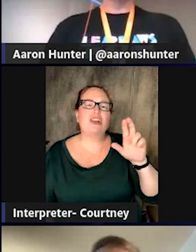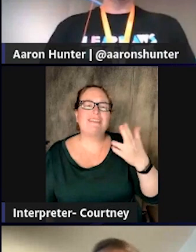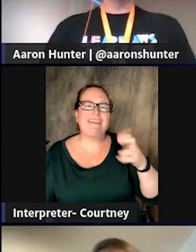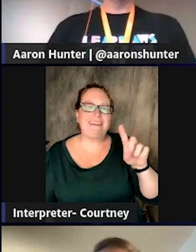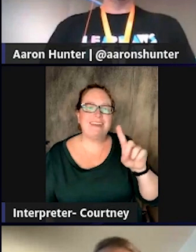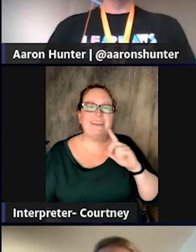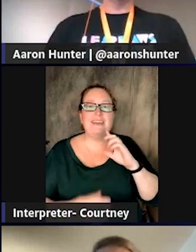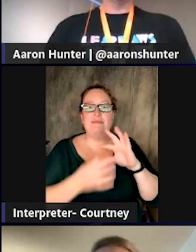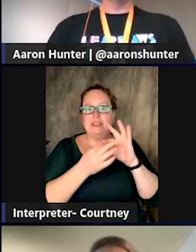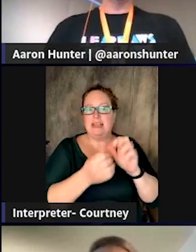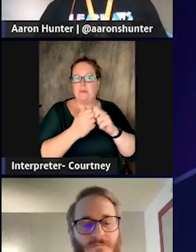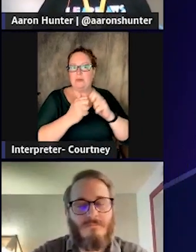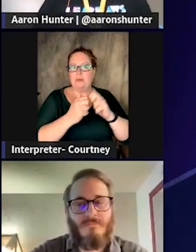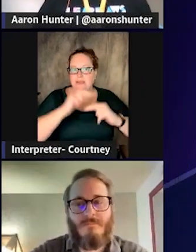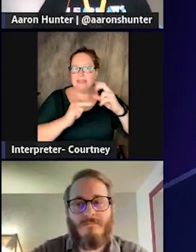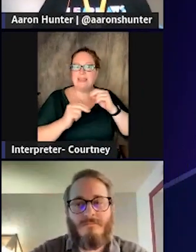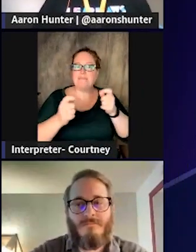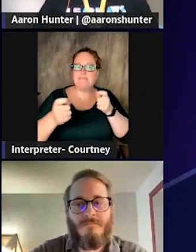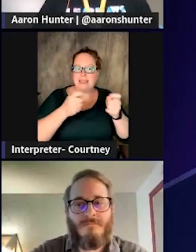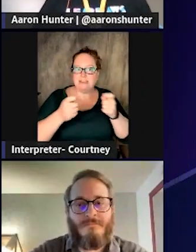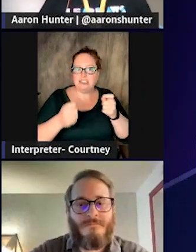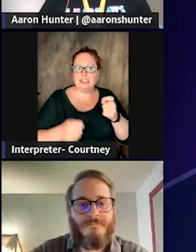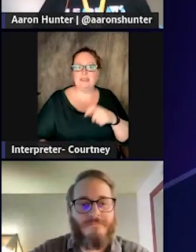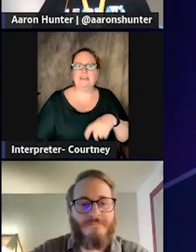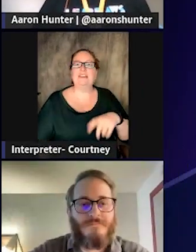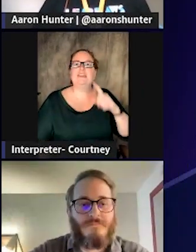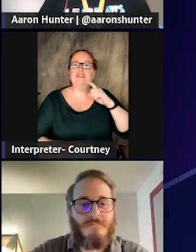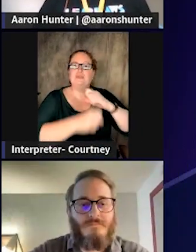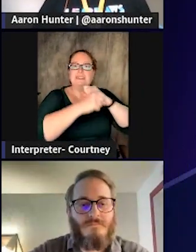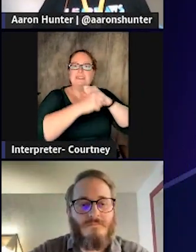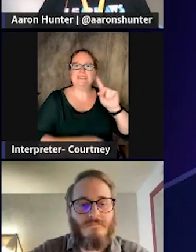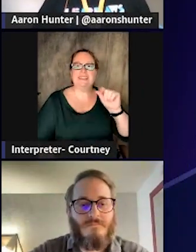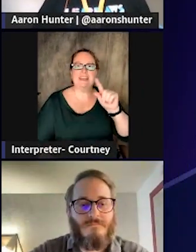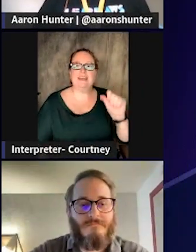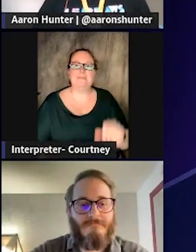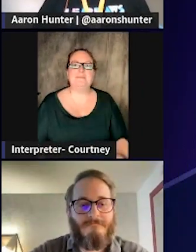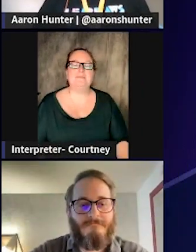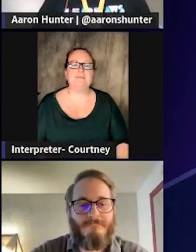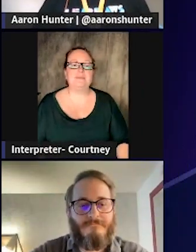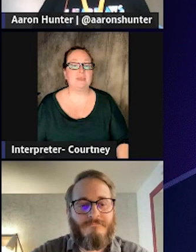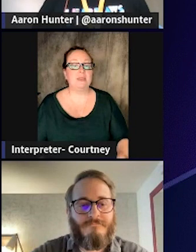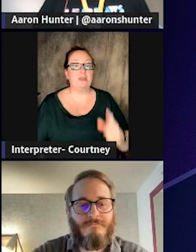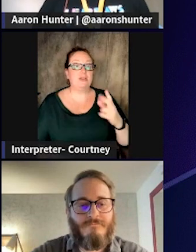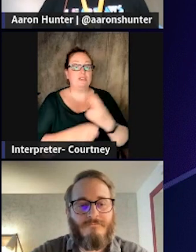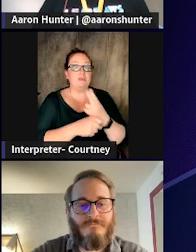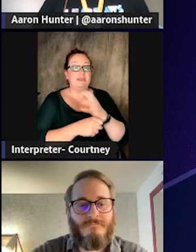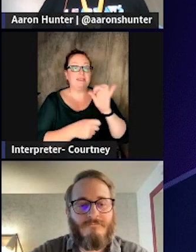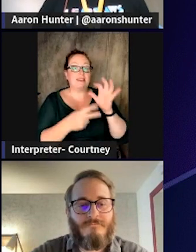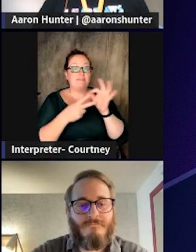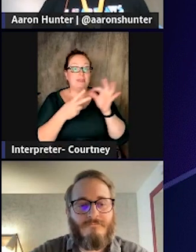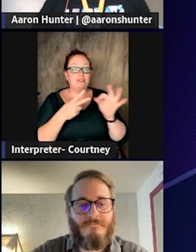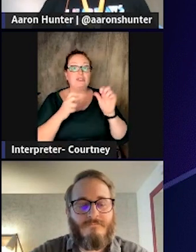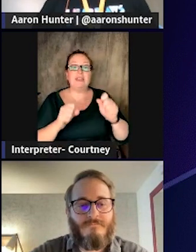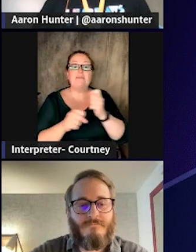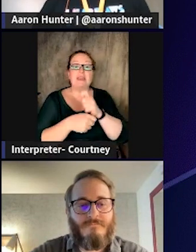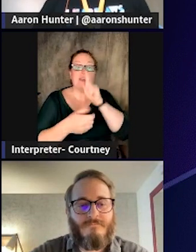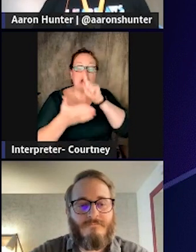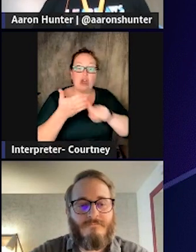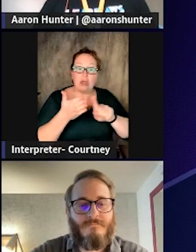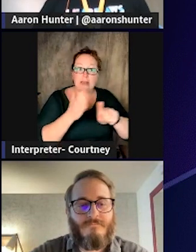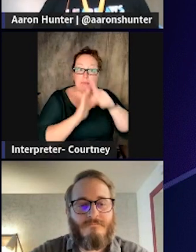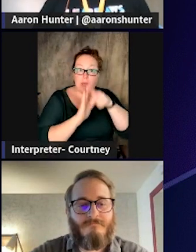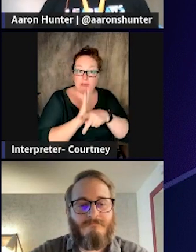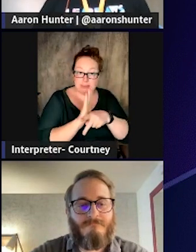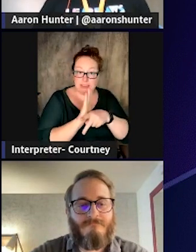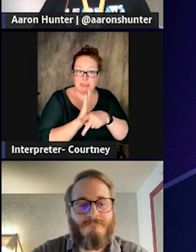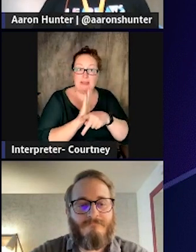managing their own tools to protect sensitive data. For example, using this feature, you can create an audit policy, and that